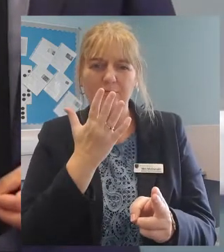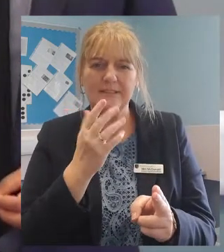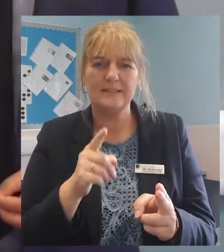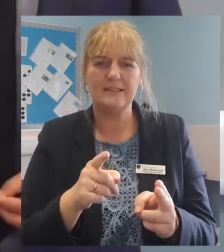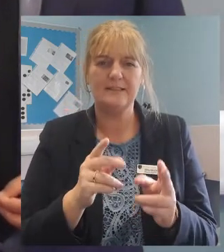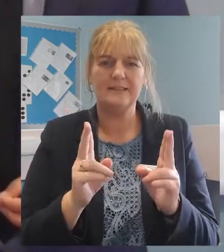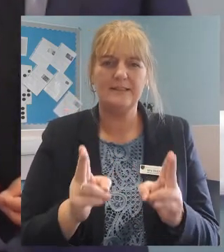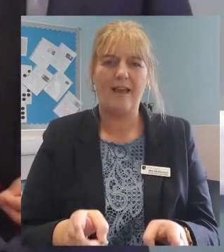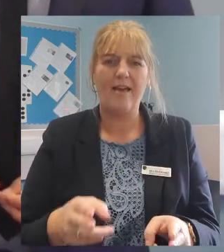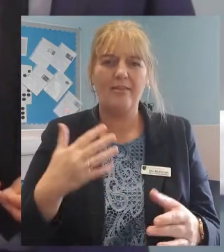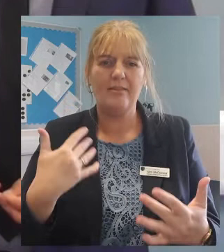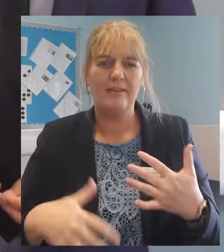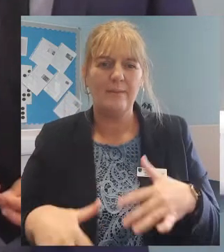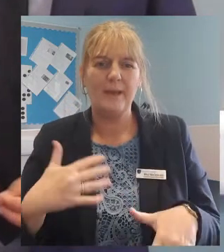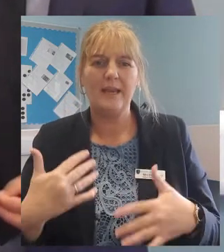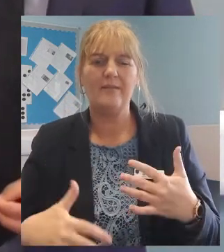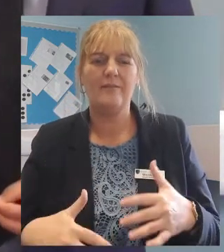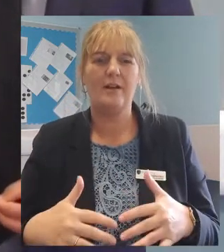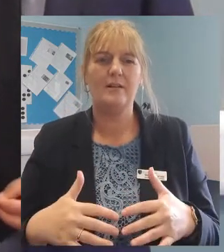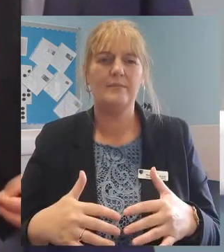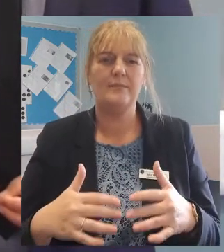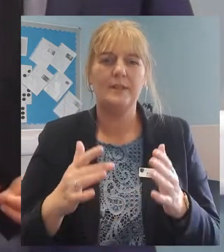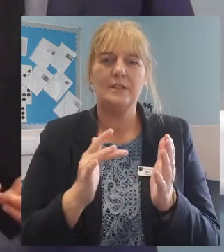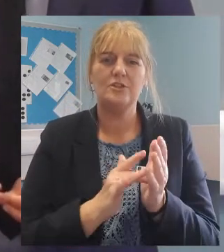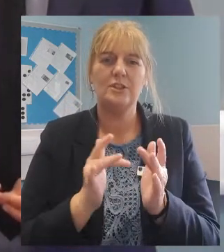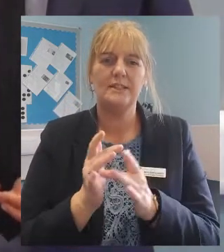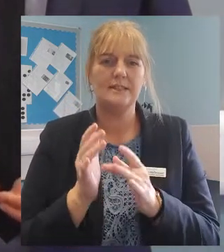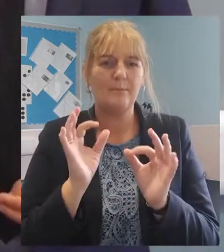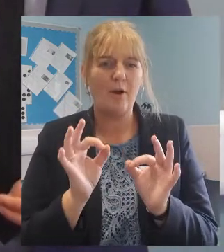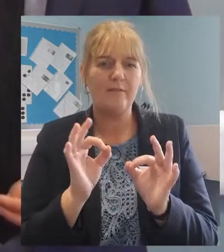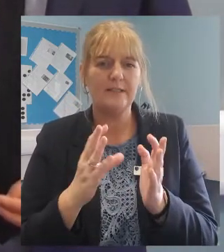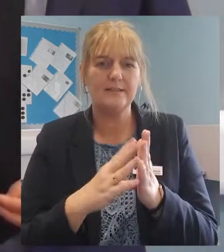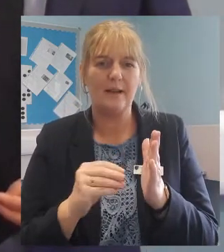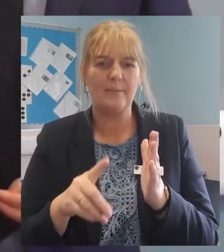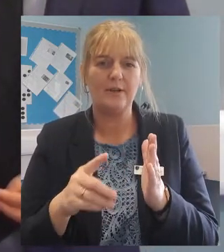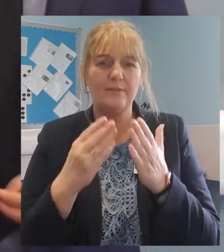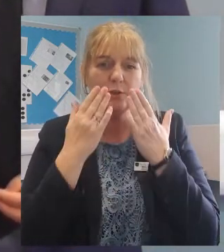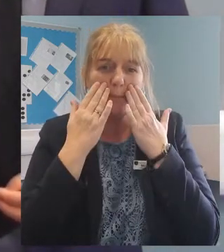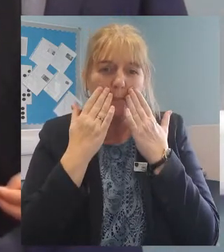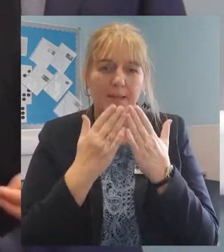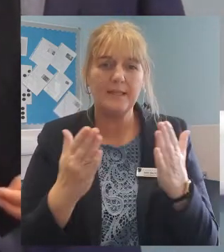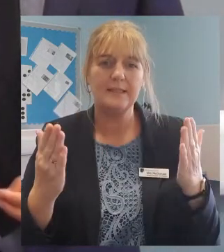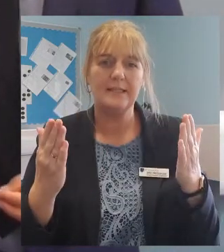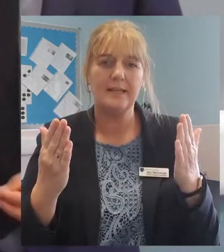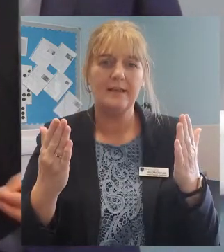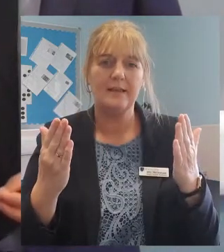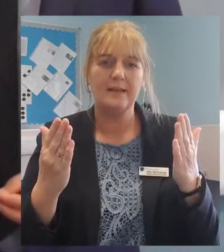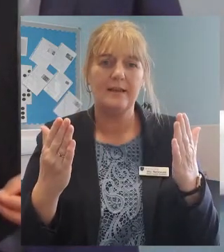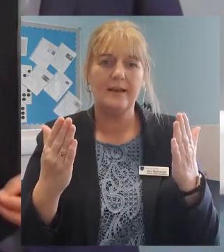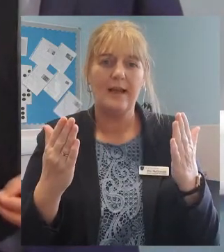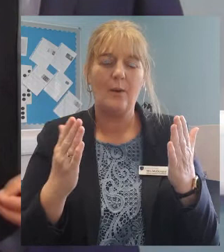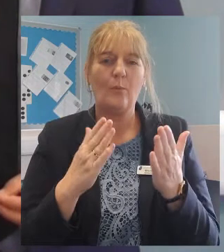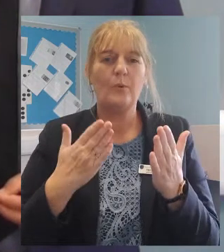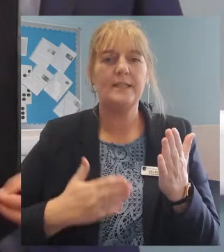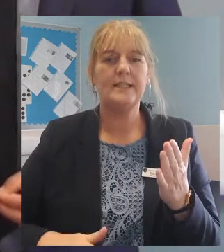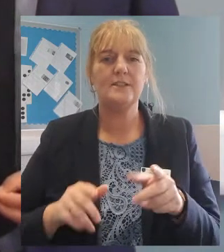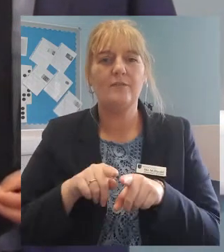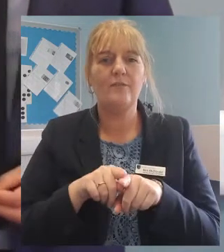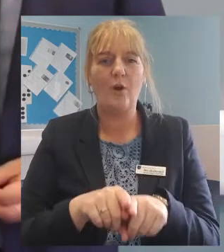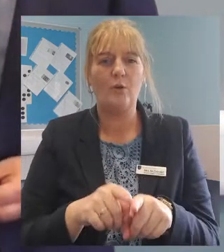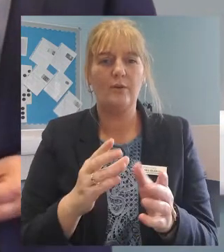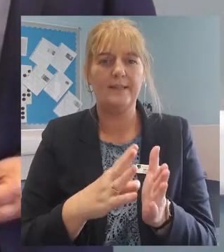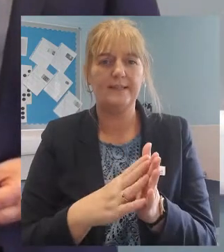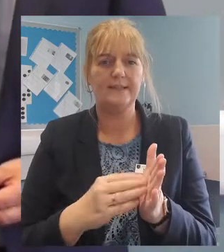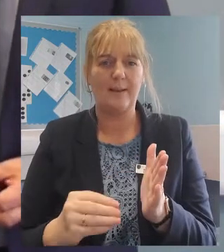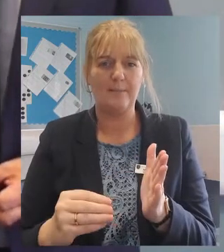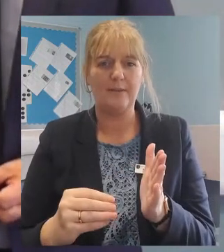for our sins. Jesus is the perfect example of humility, and we are called to follow his example. Now, it